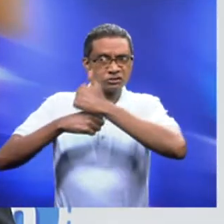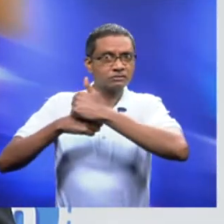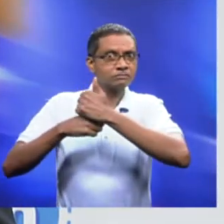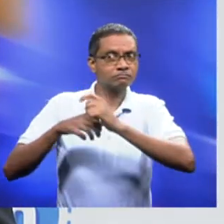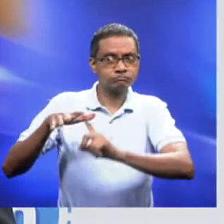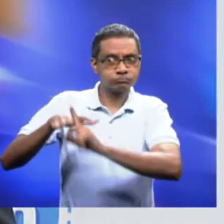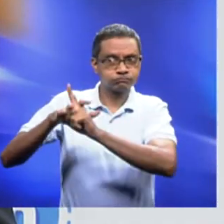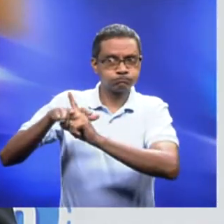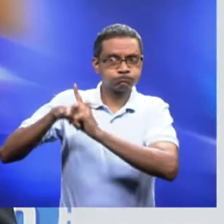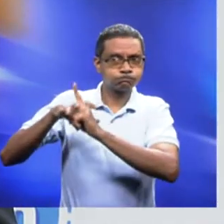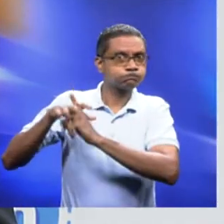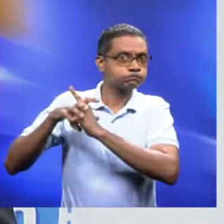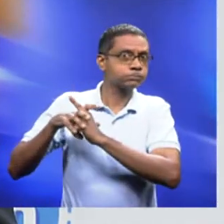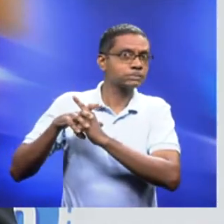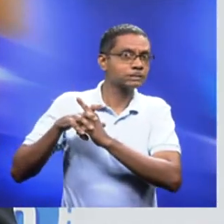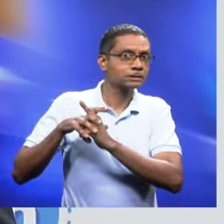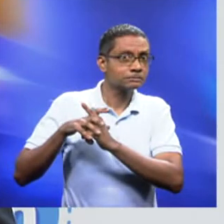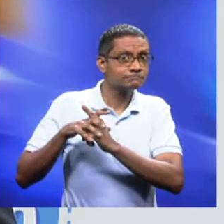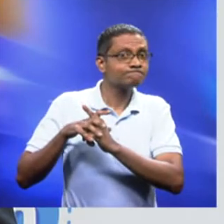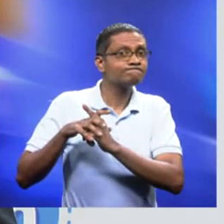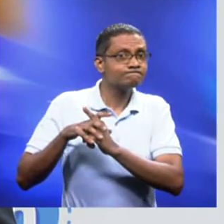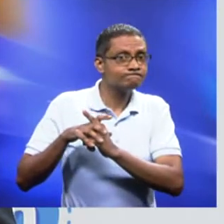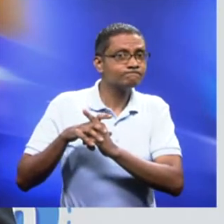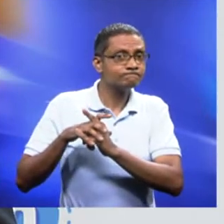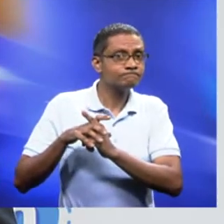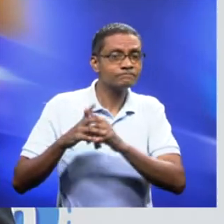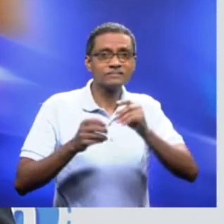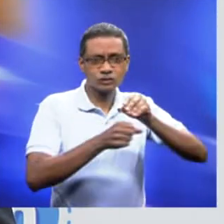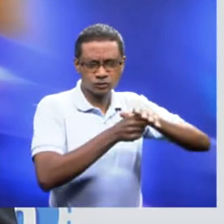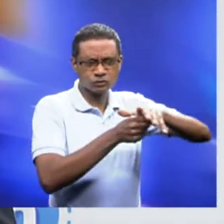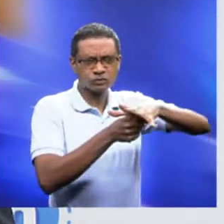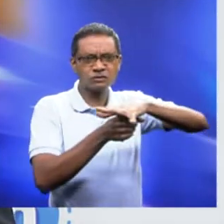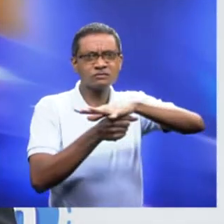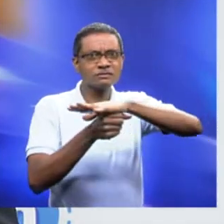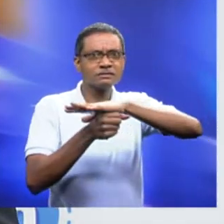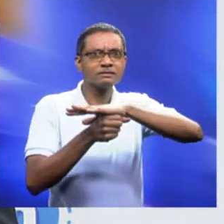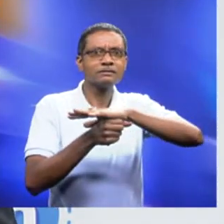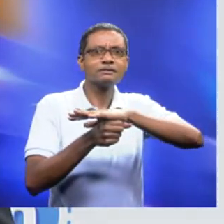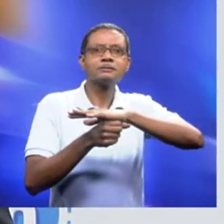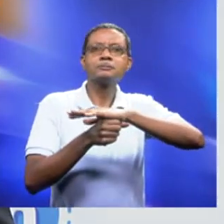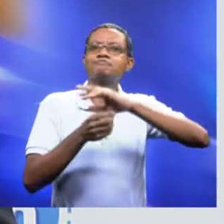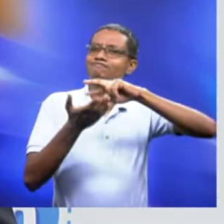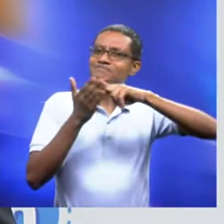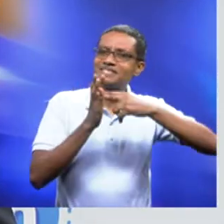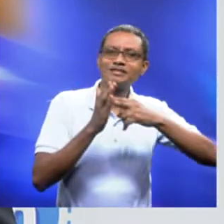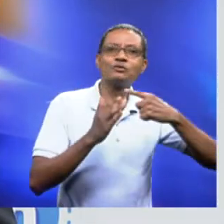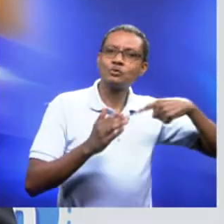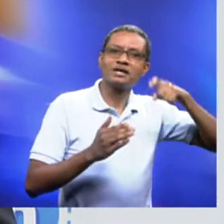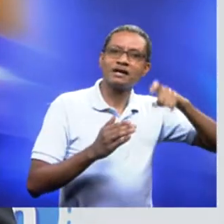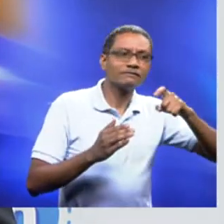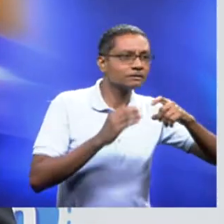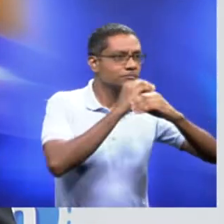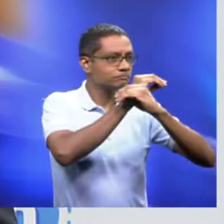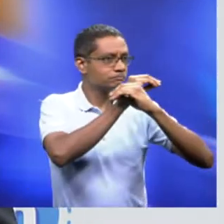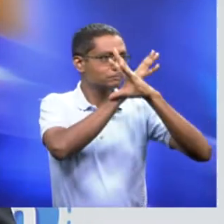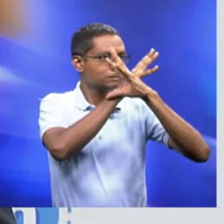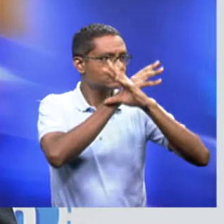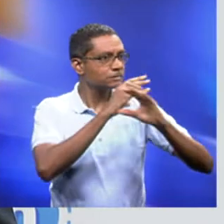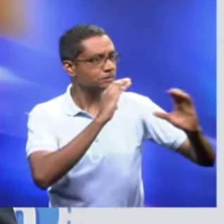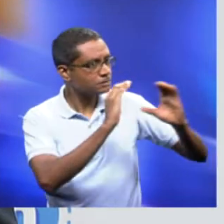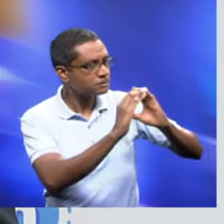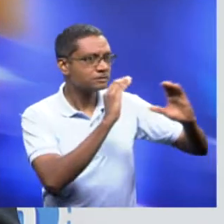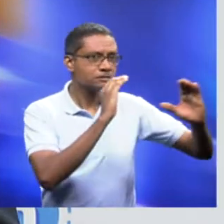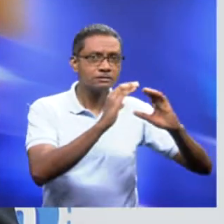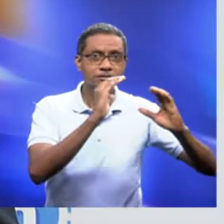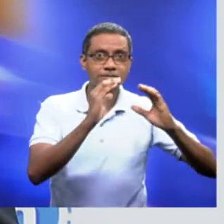up yourself. And COVID has brought that, where we have to interact online. And inside of that